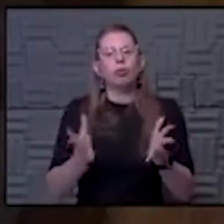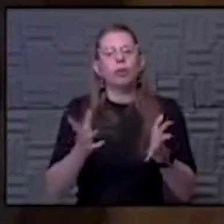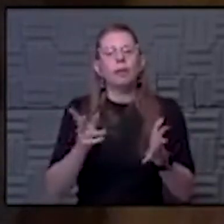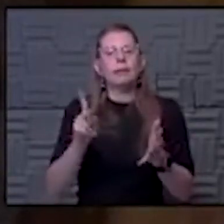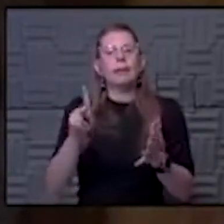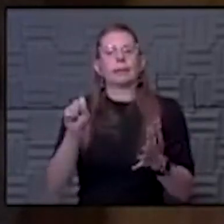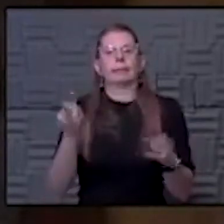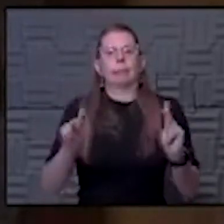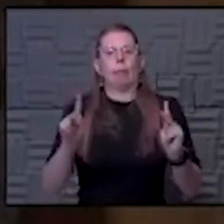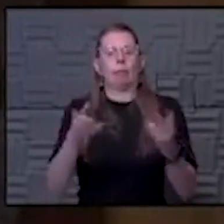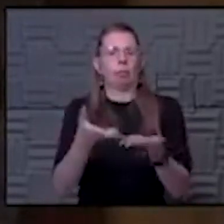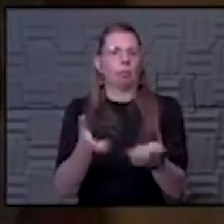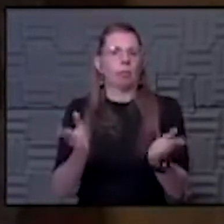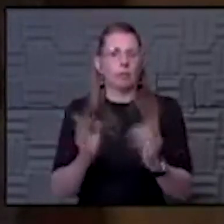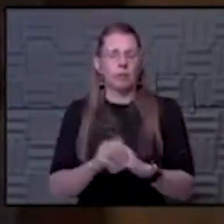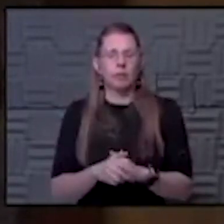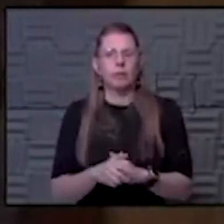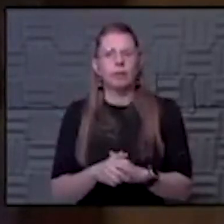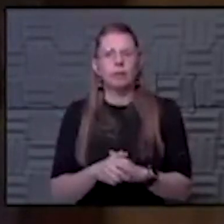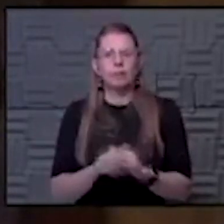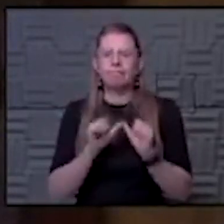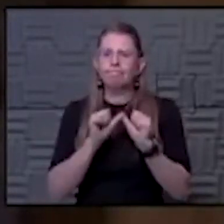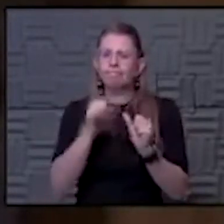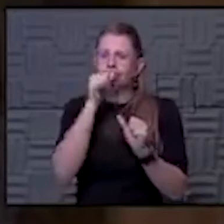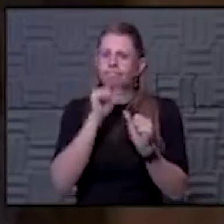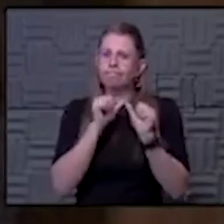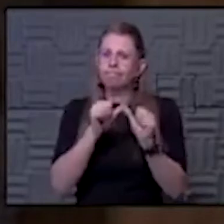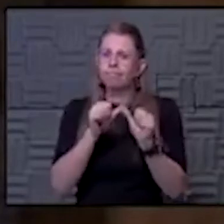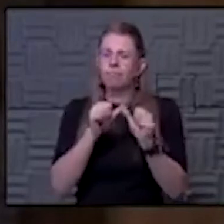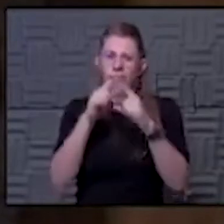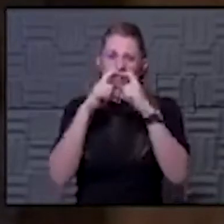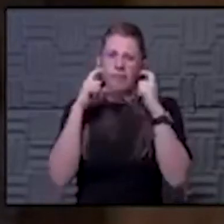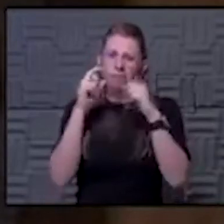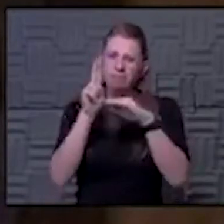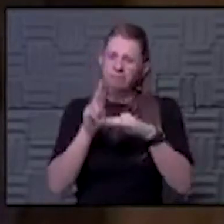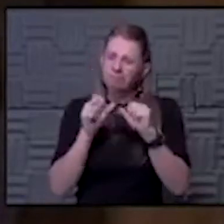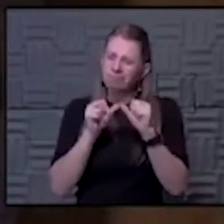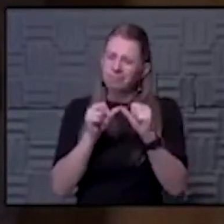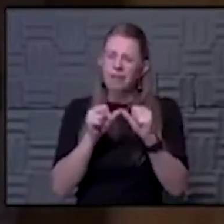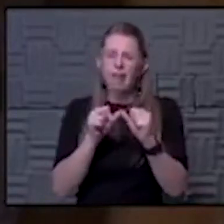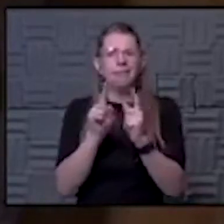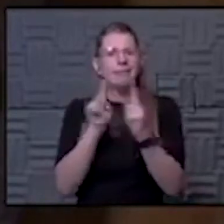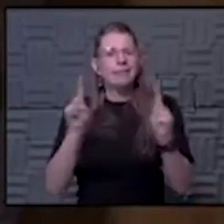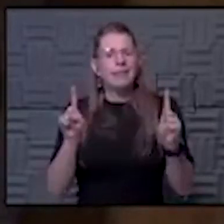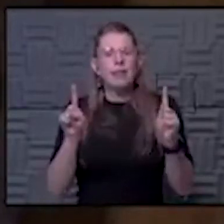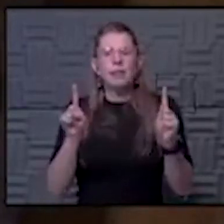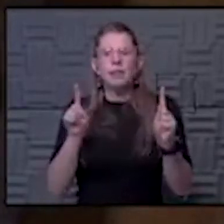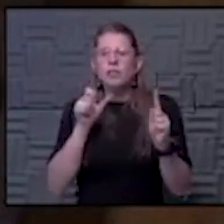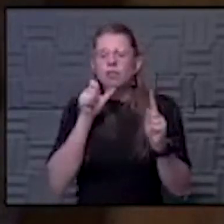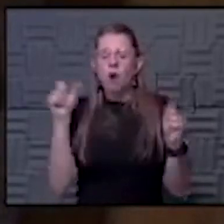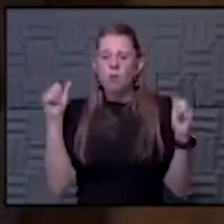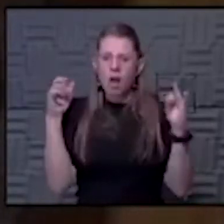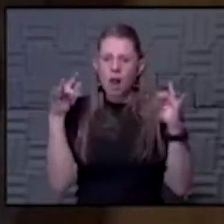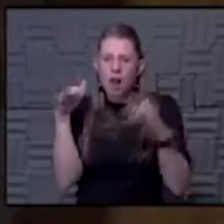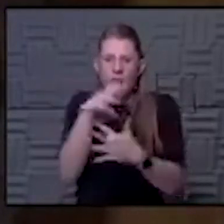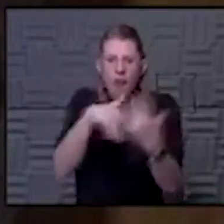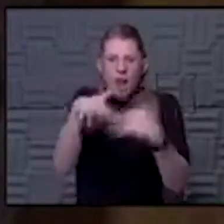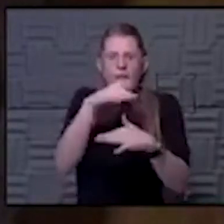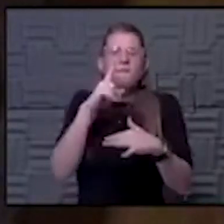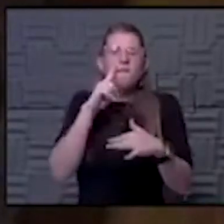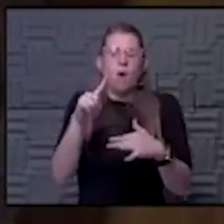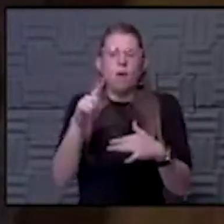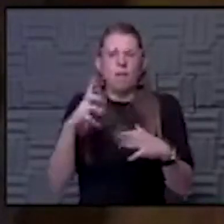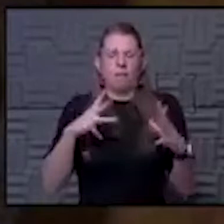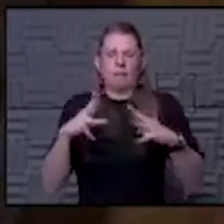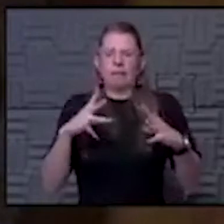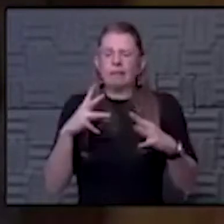Kansans to stay with it. Keep your mask on, keep your distance. Please don't mass gather for the holidays, as